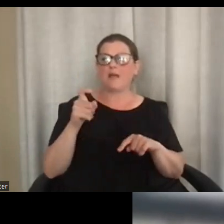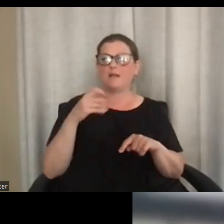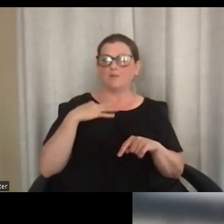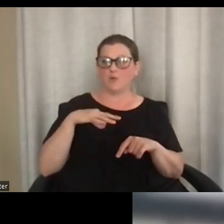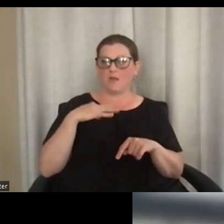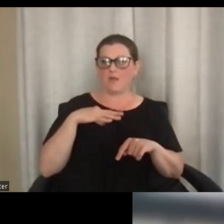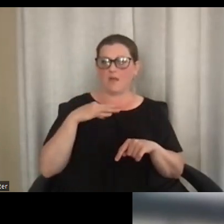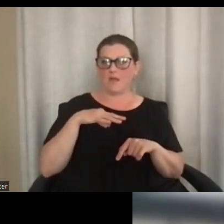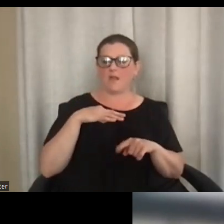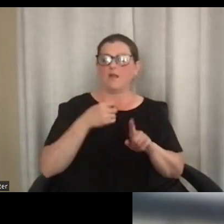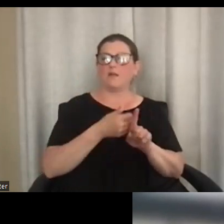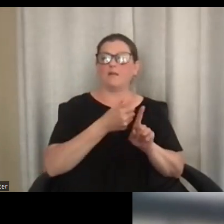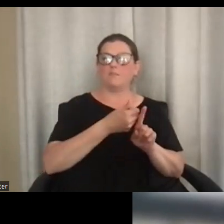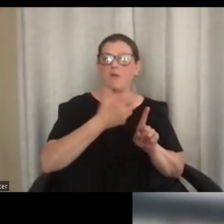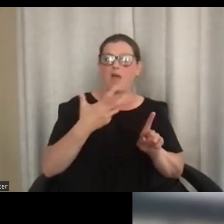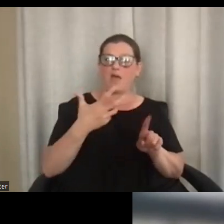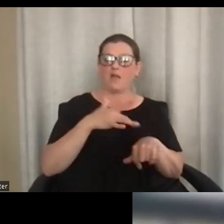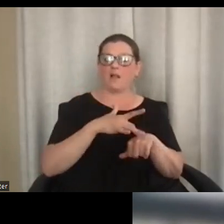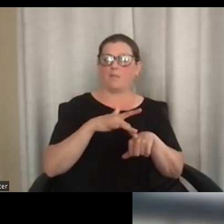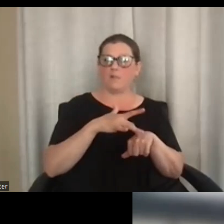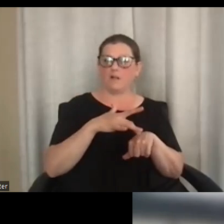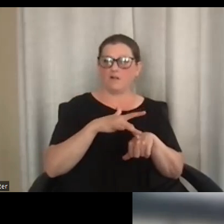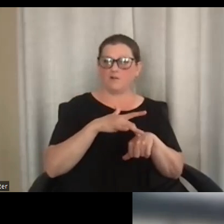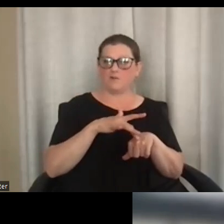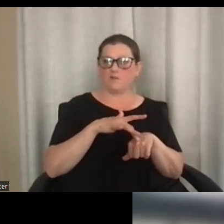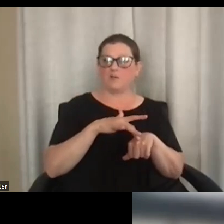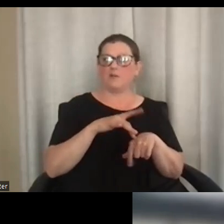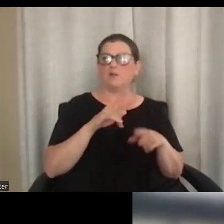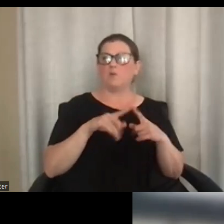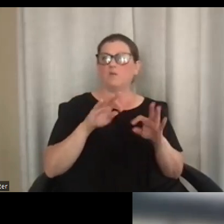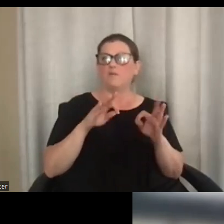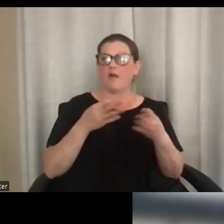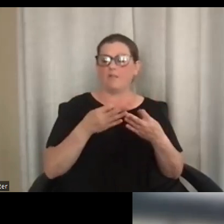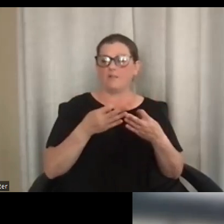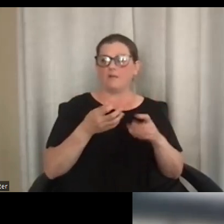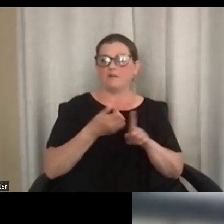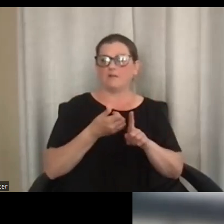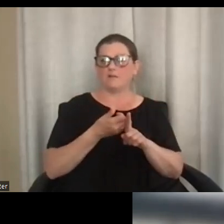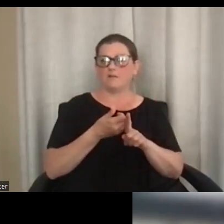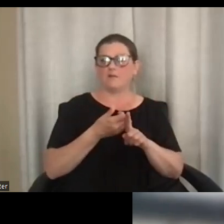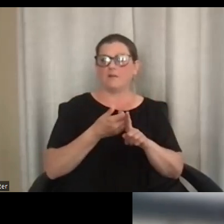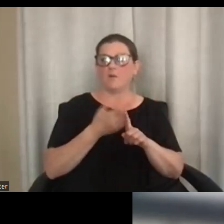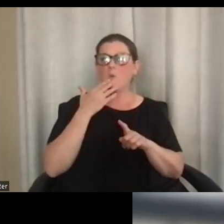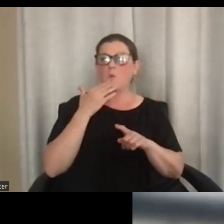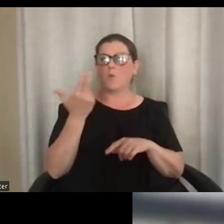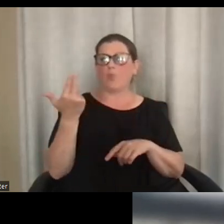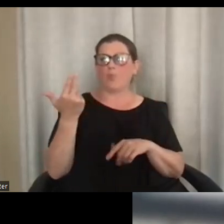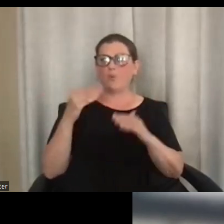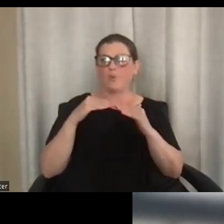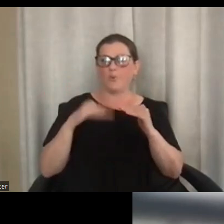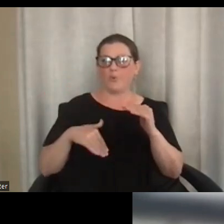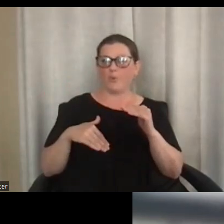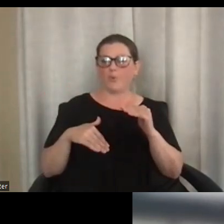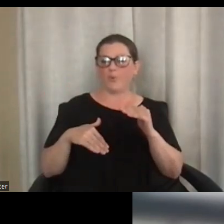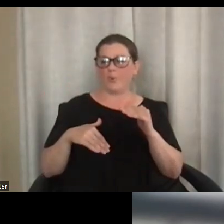is expanded eligibility to families with youth 13 and under. I believe that's the age. I'm